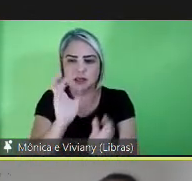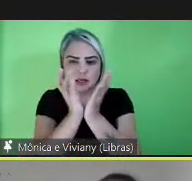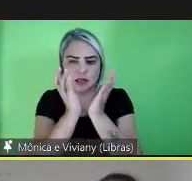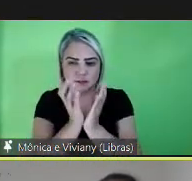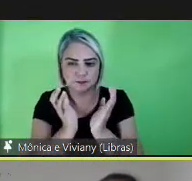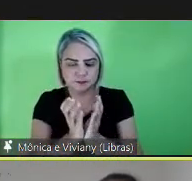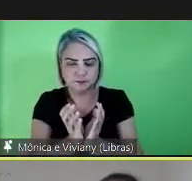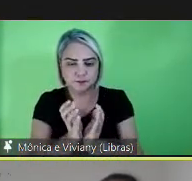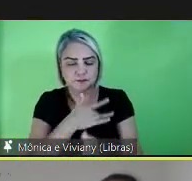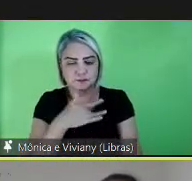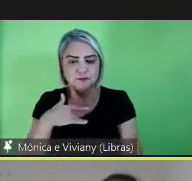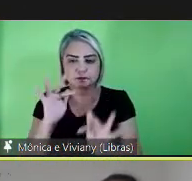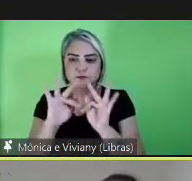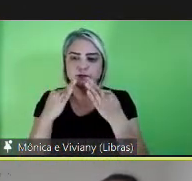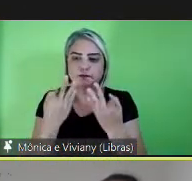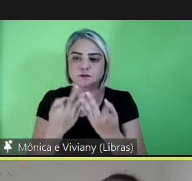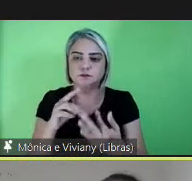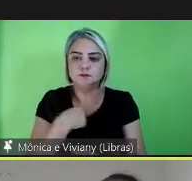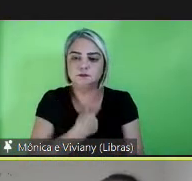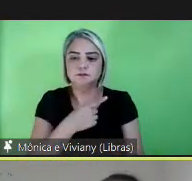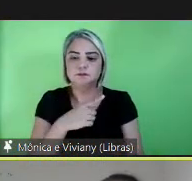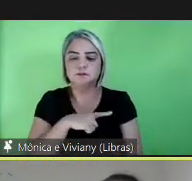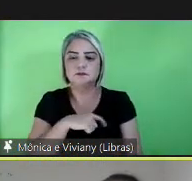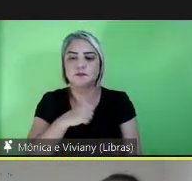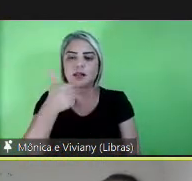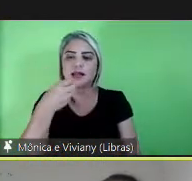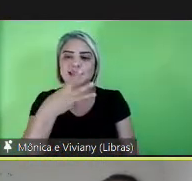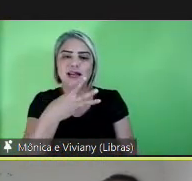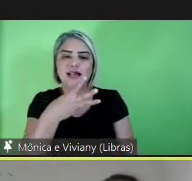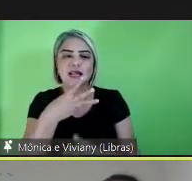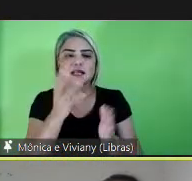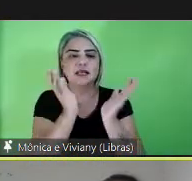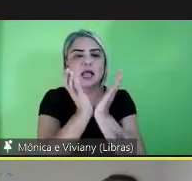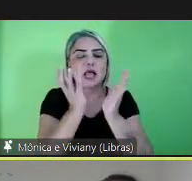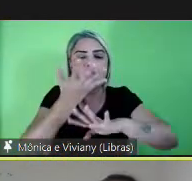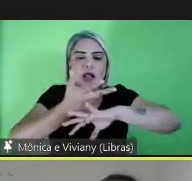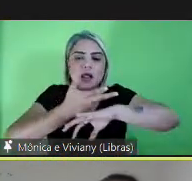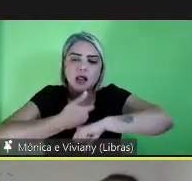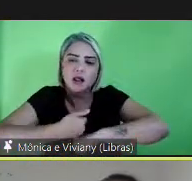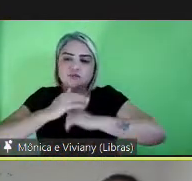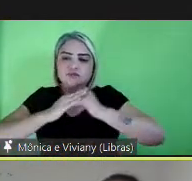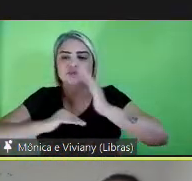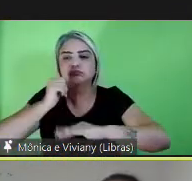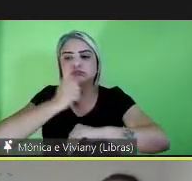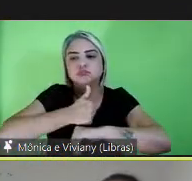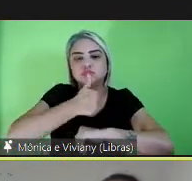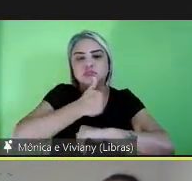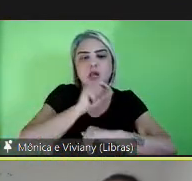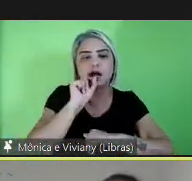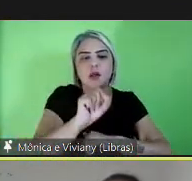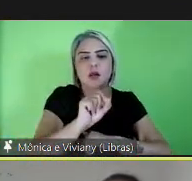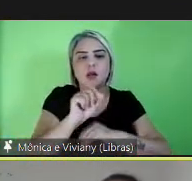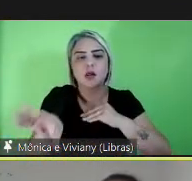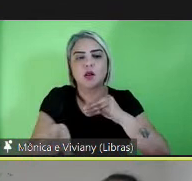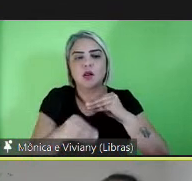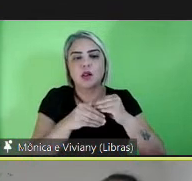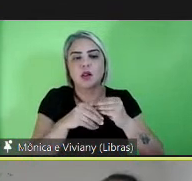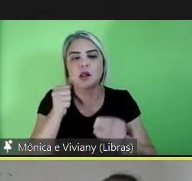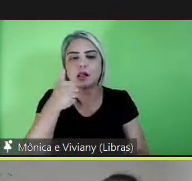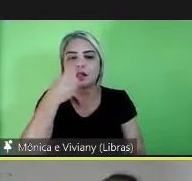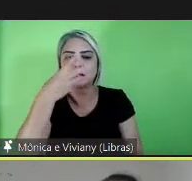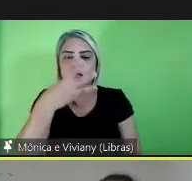85 teams, health teams, family health teams, we have 13 multi-professional teams, which